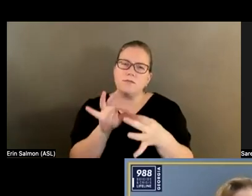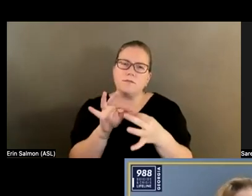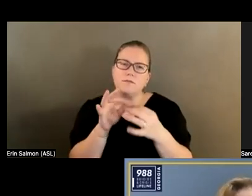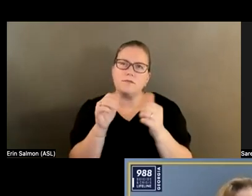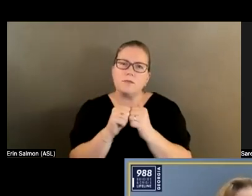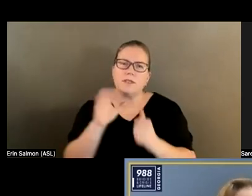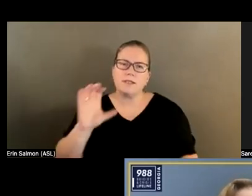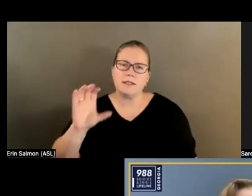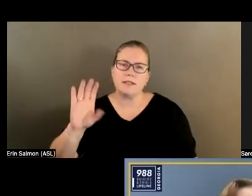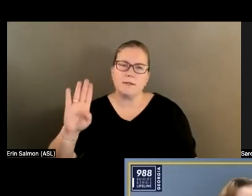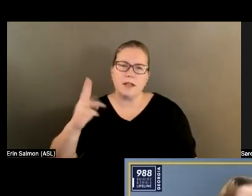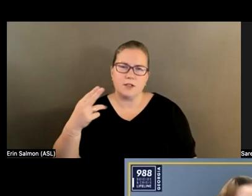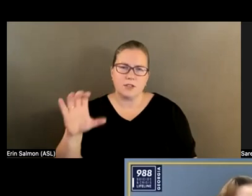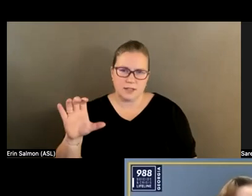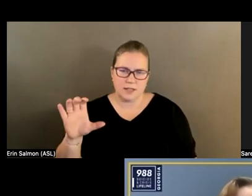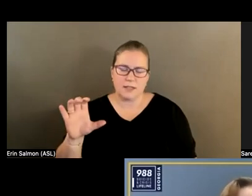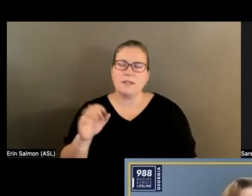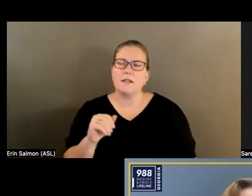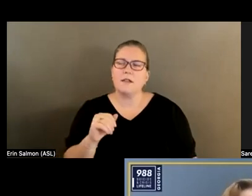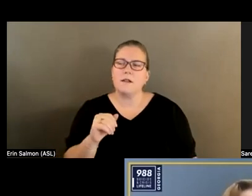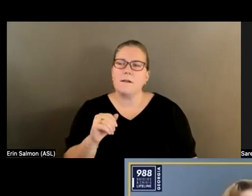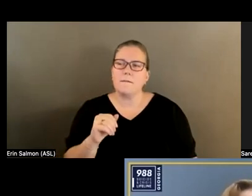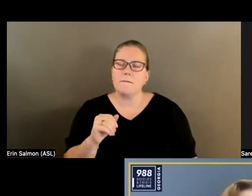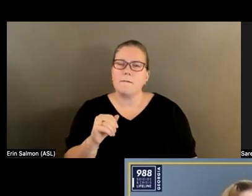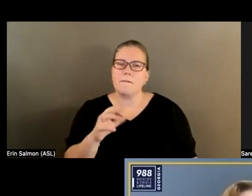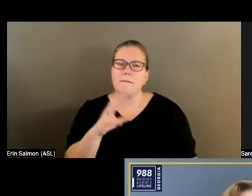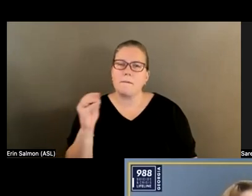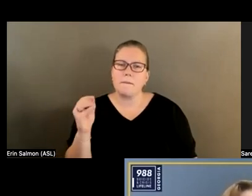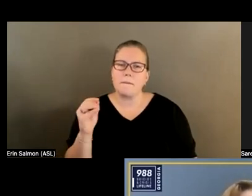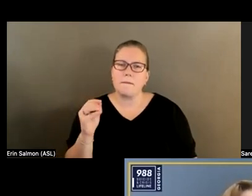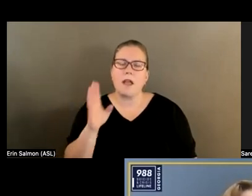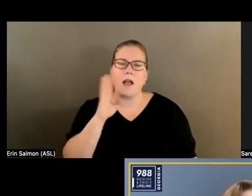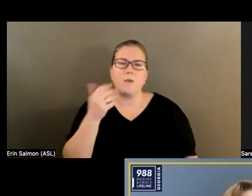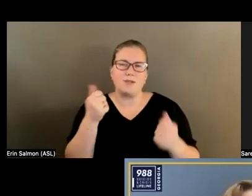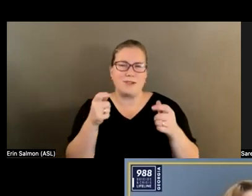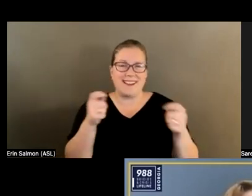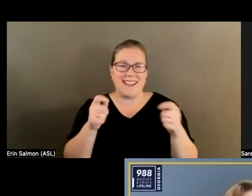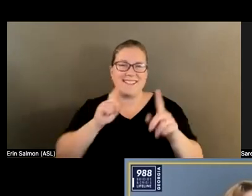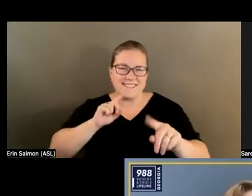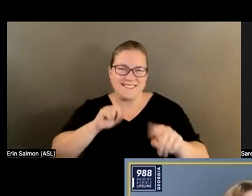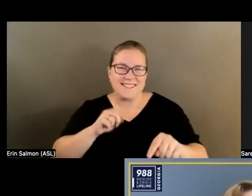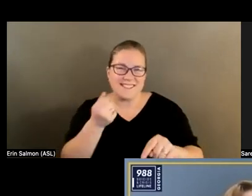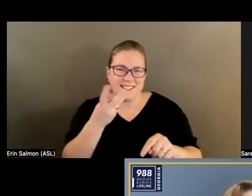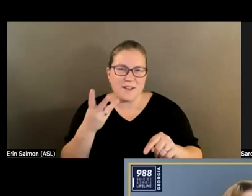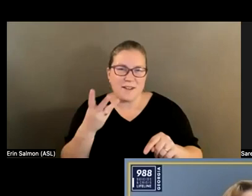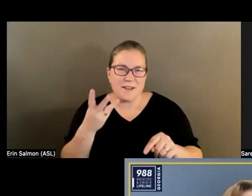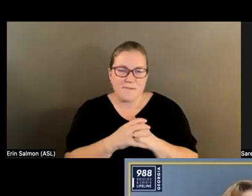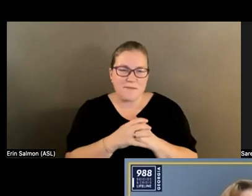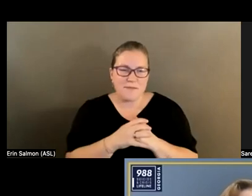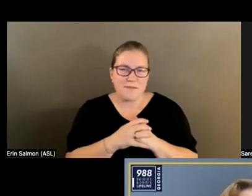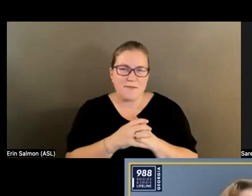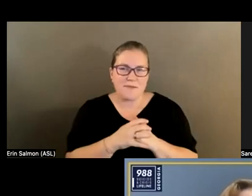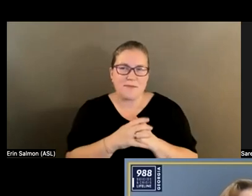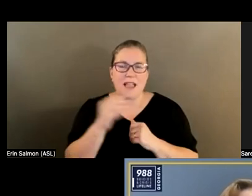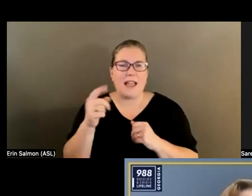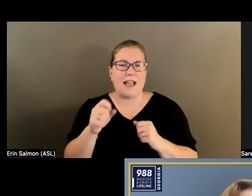to CCBHCs. And I will try to handle a couple of those, and then also share